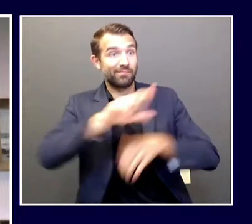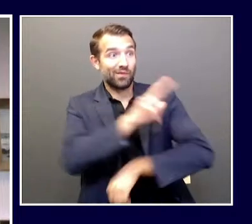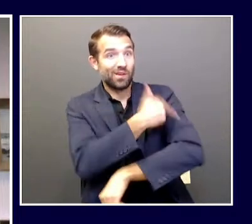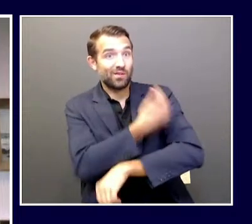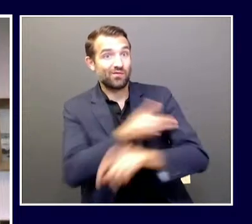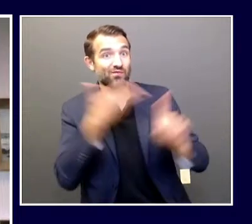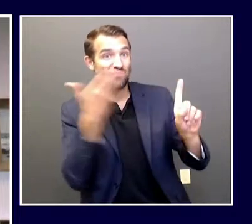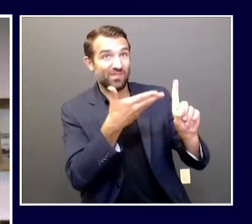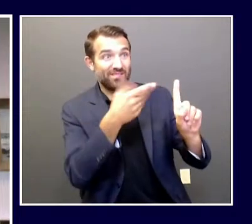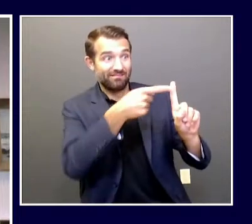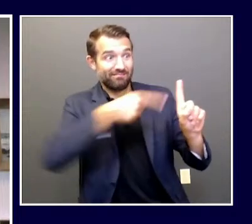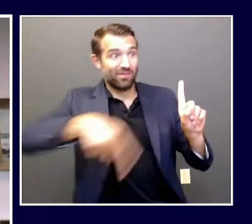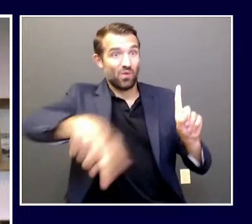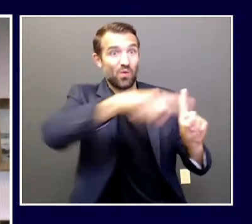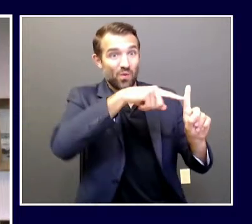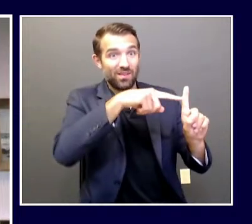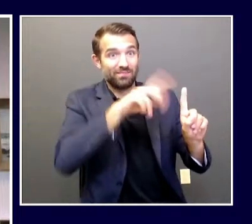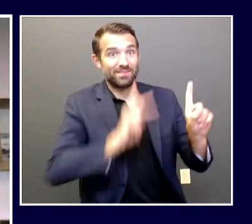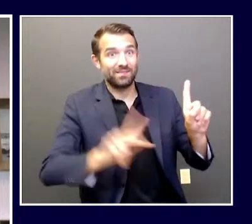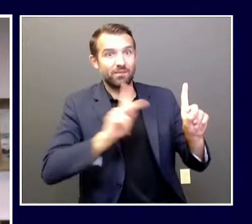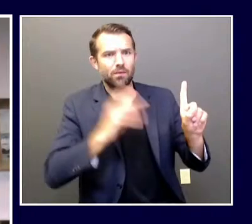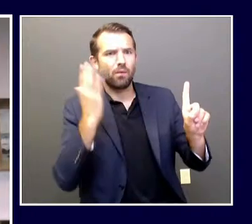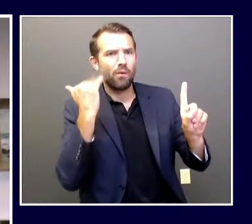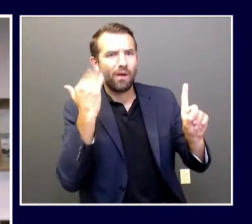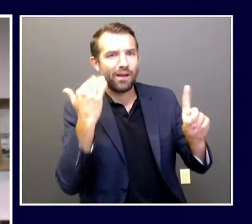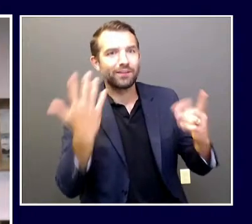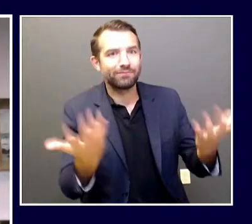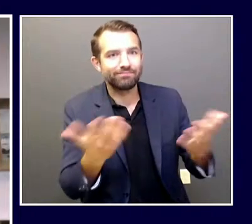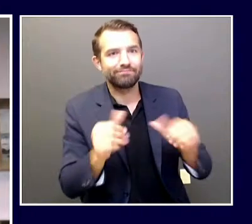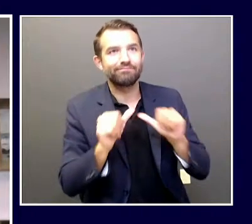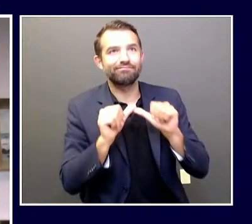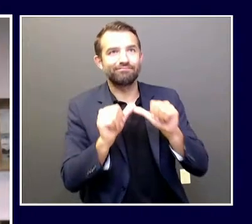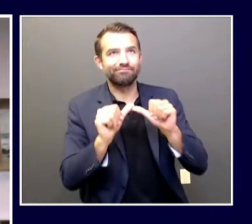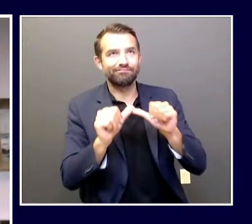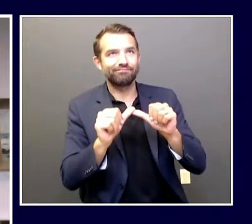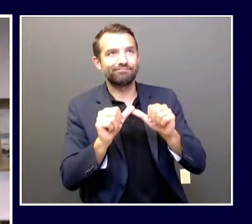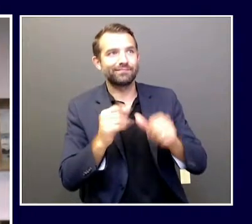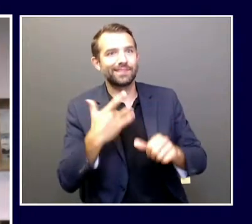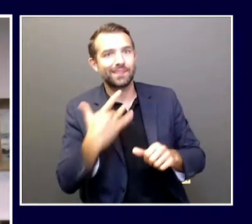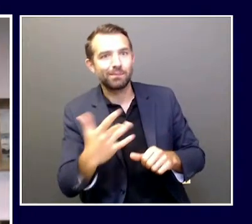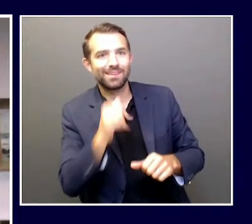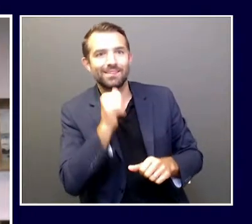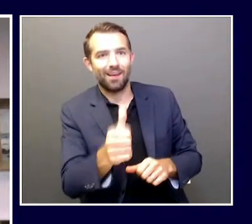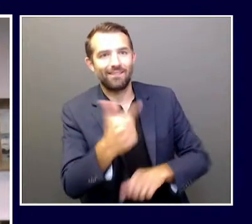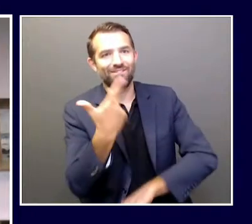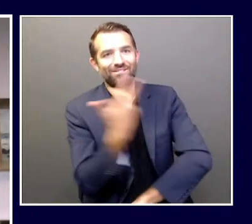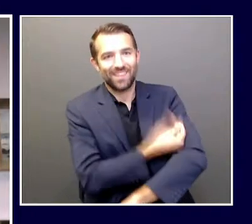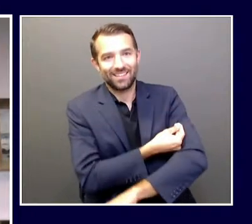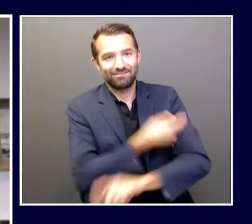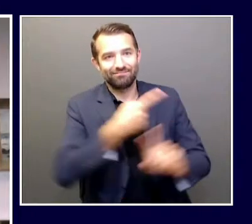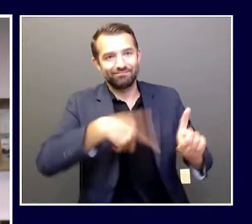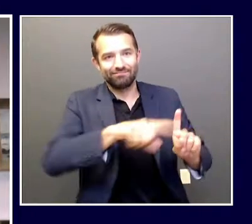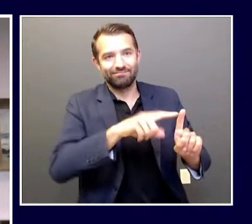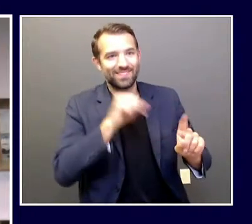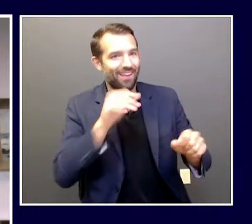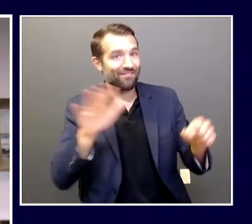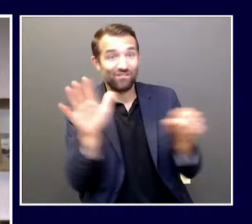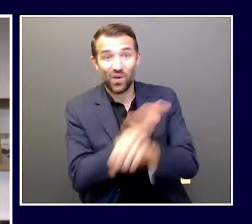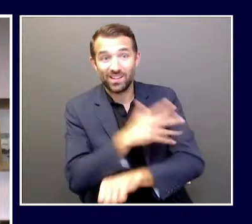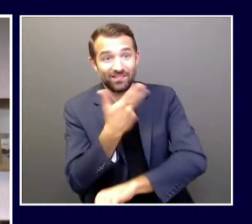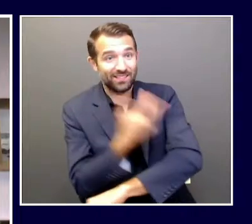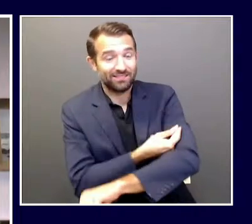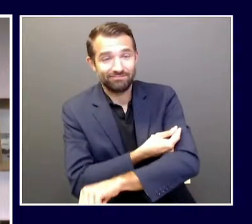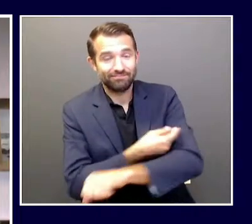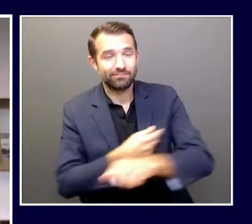not fully vaccinated. I can't think of a starker series of numbers to show